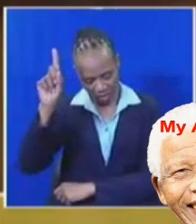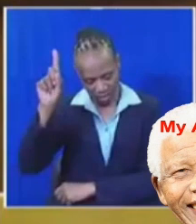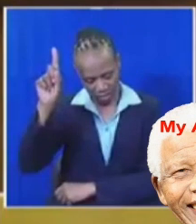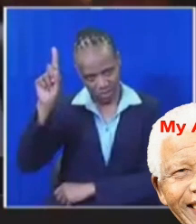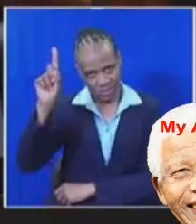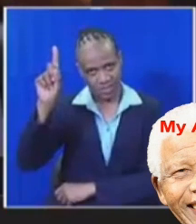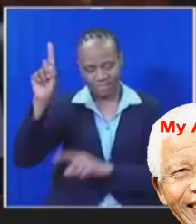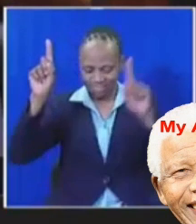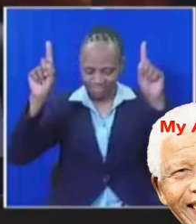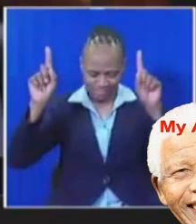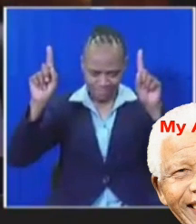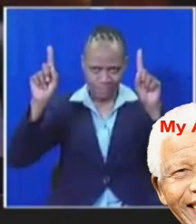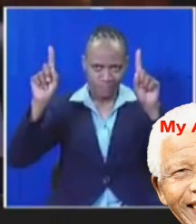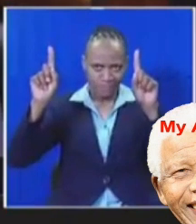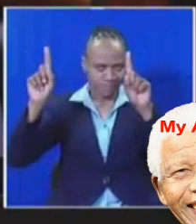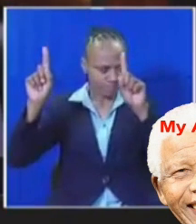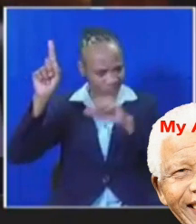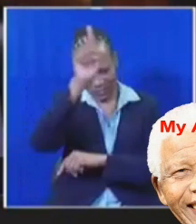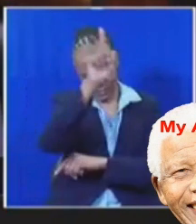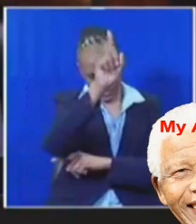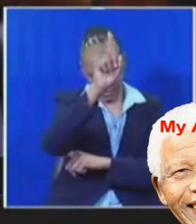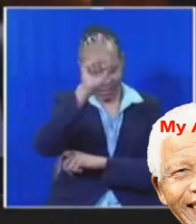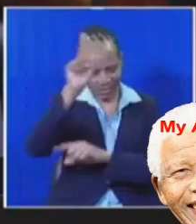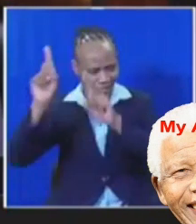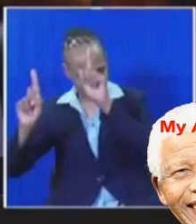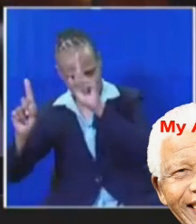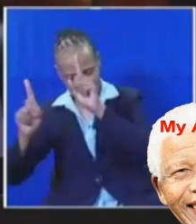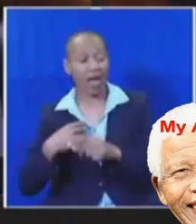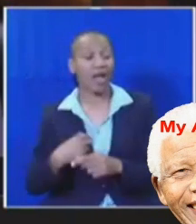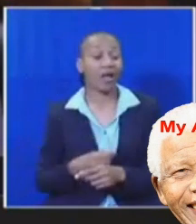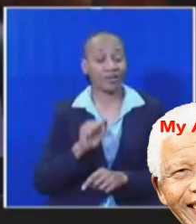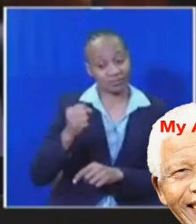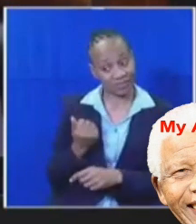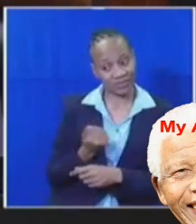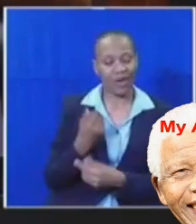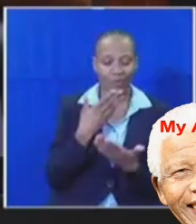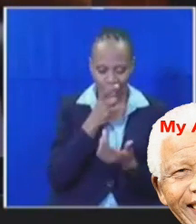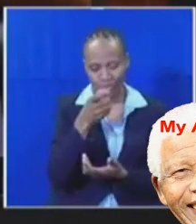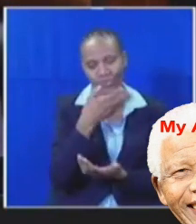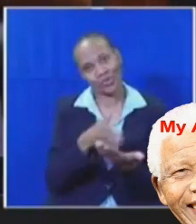that? Can Point you of order, please Chair. withdraw that? I withdraw Mkhwenyana.